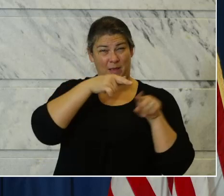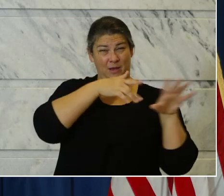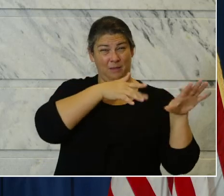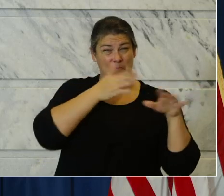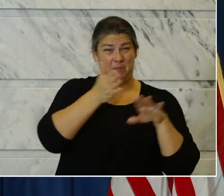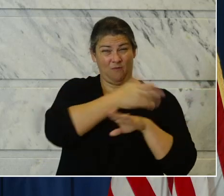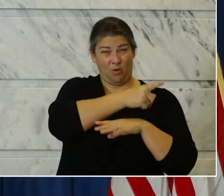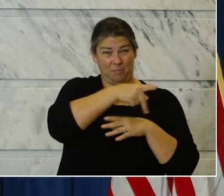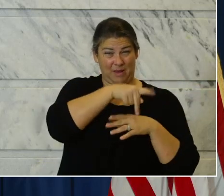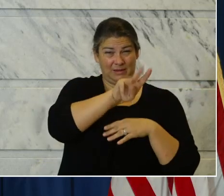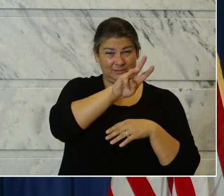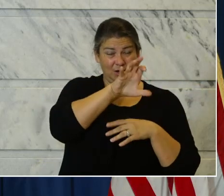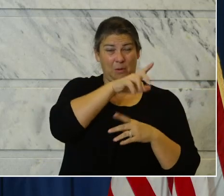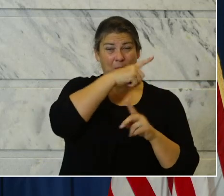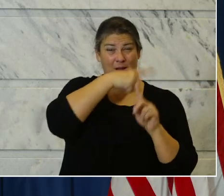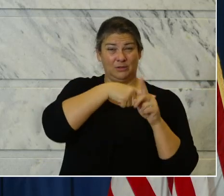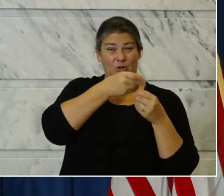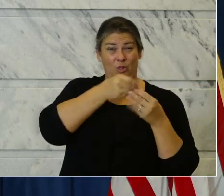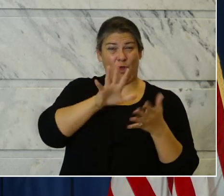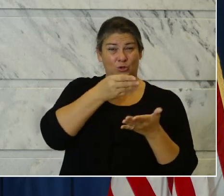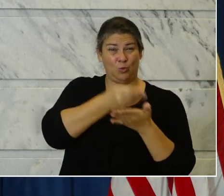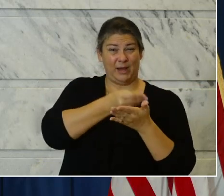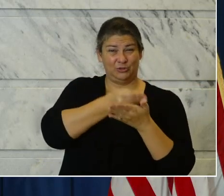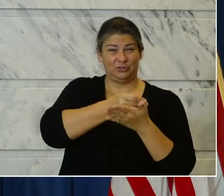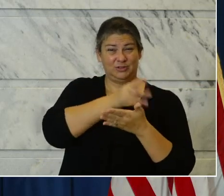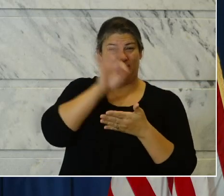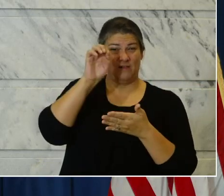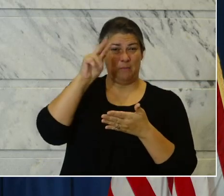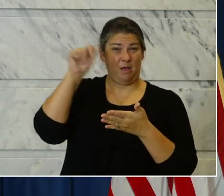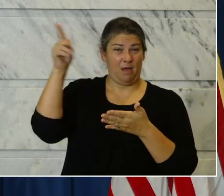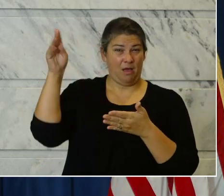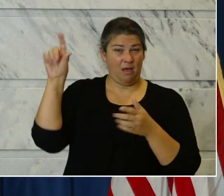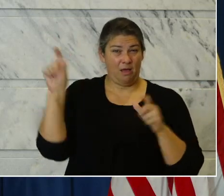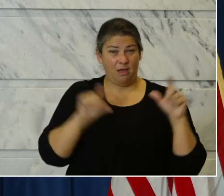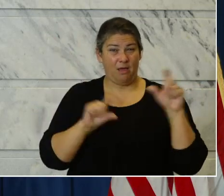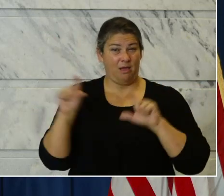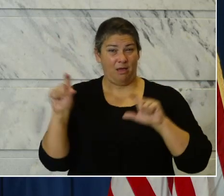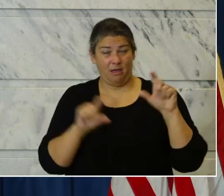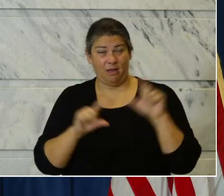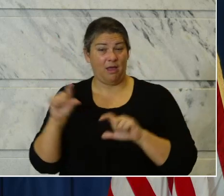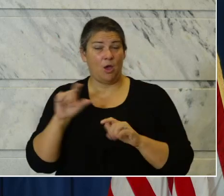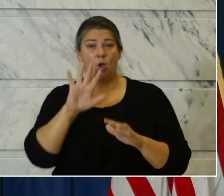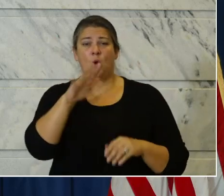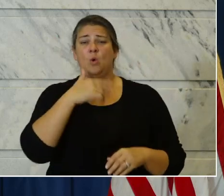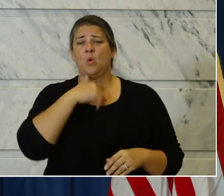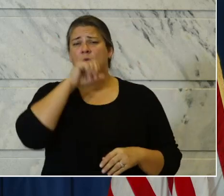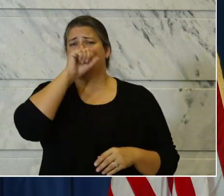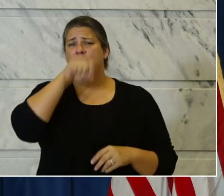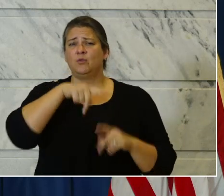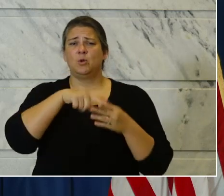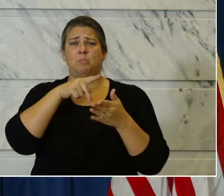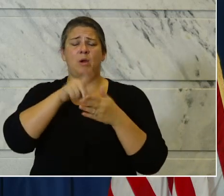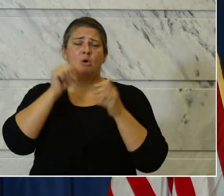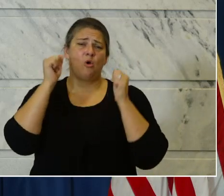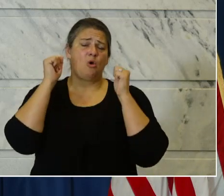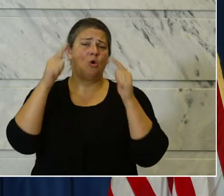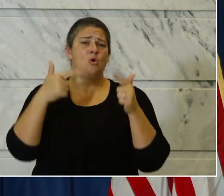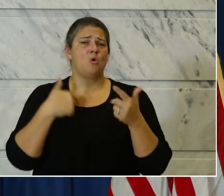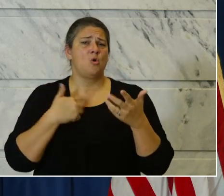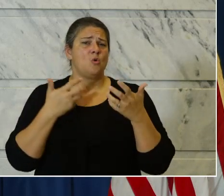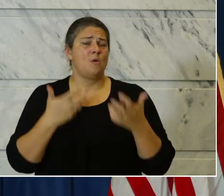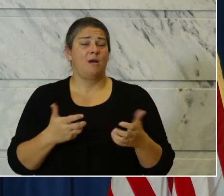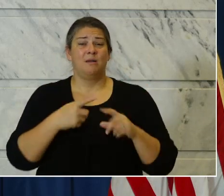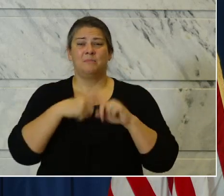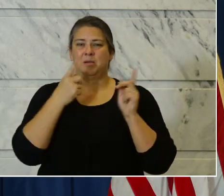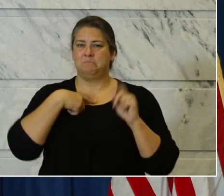wages assistance that's being paid through FEMA. So while we would love to be able to pay everyone who needs it, we have to